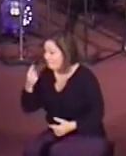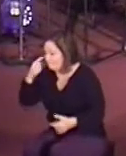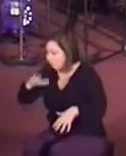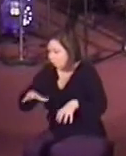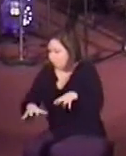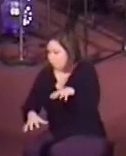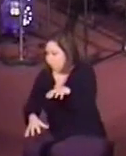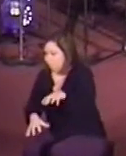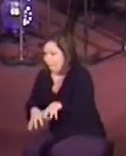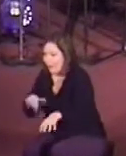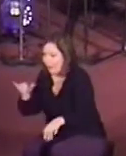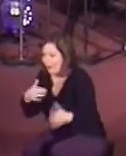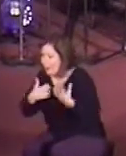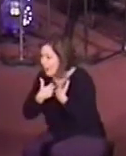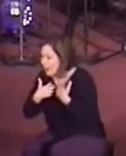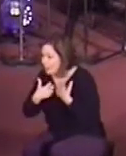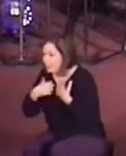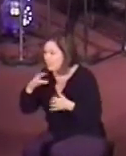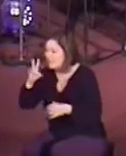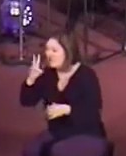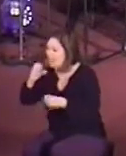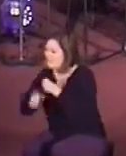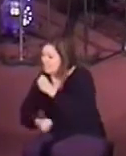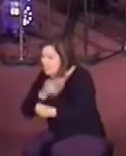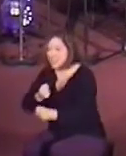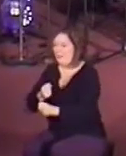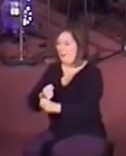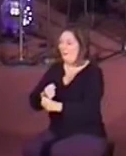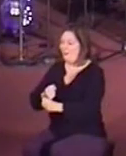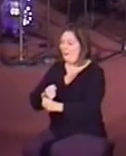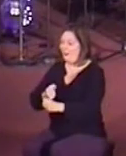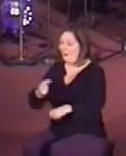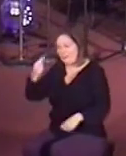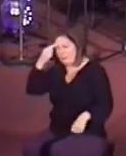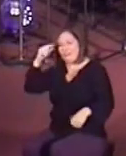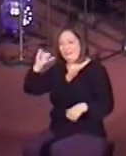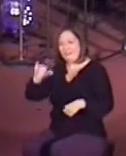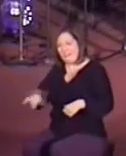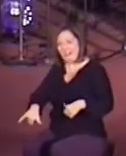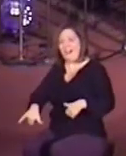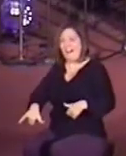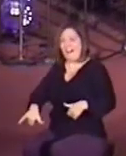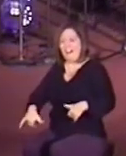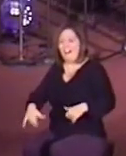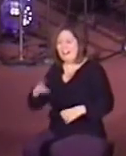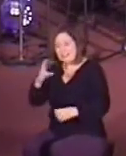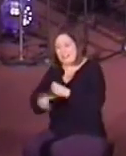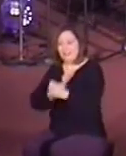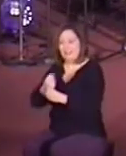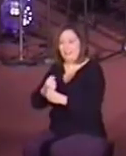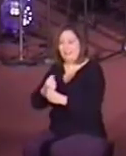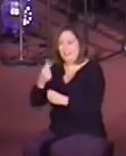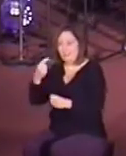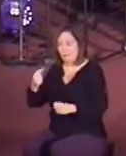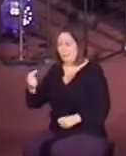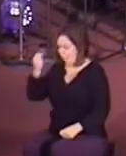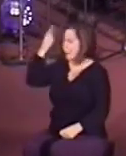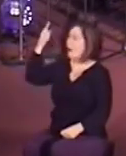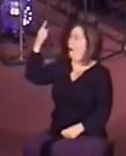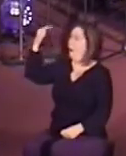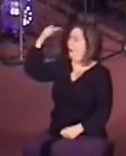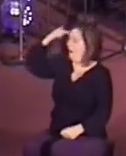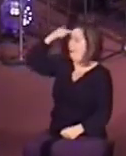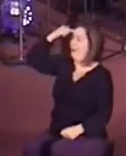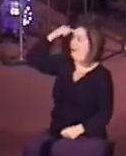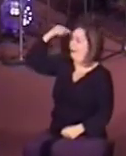crawl on his knees like an animal for 7 years. I mean, think about that. It took 7 years to get it through this thick skull.